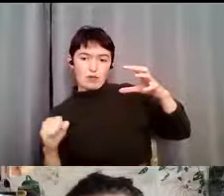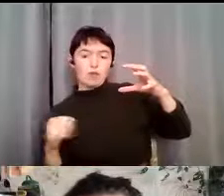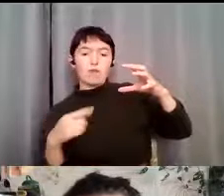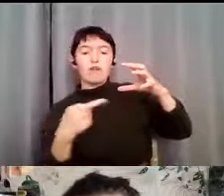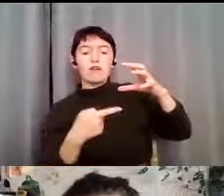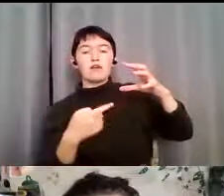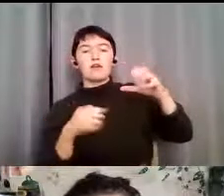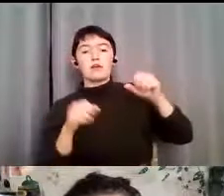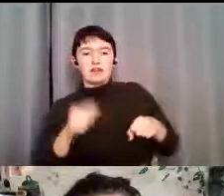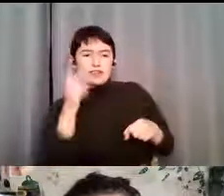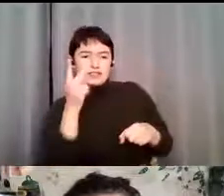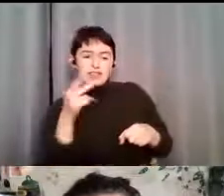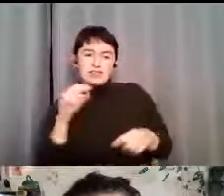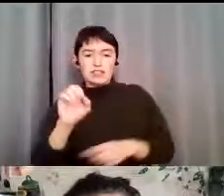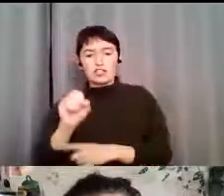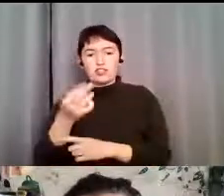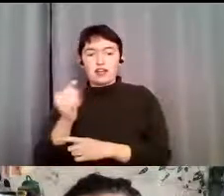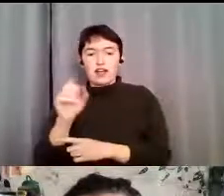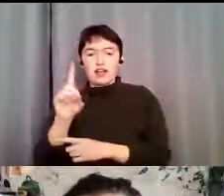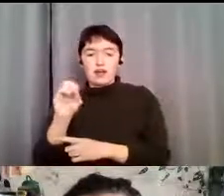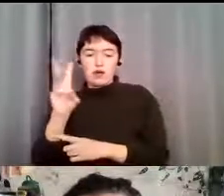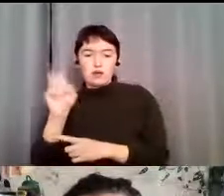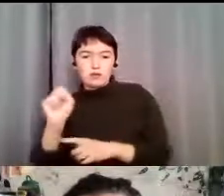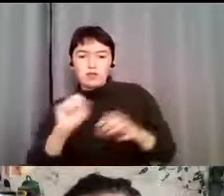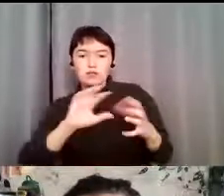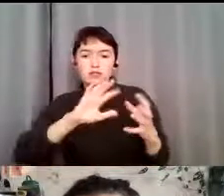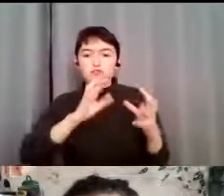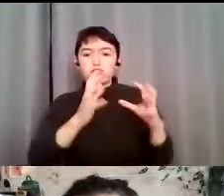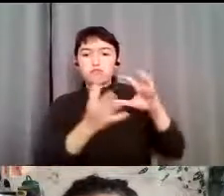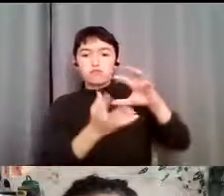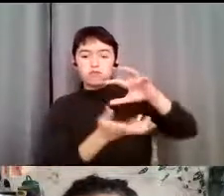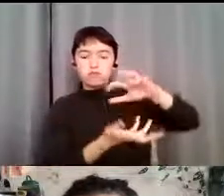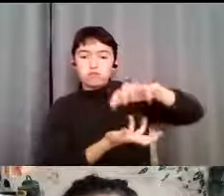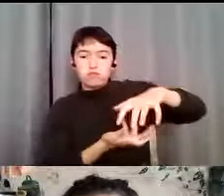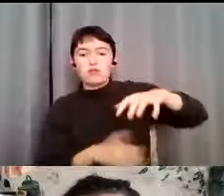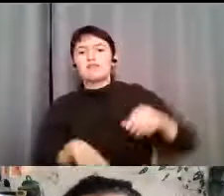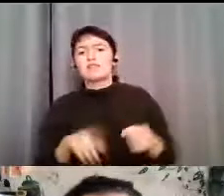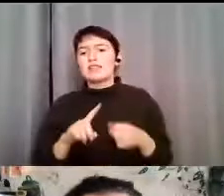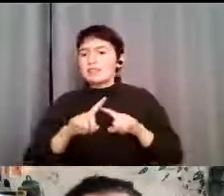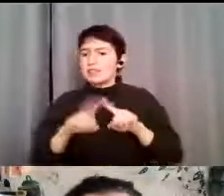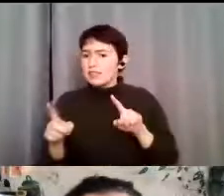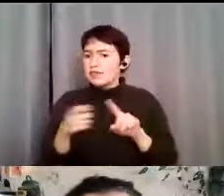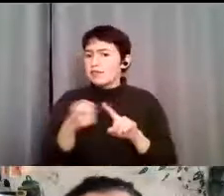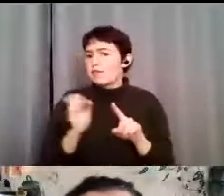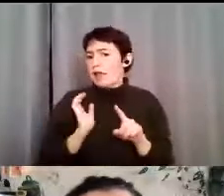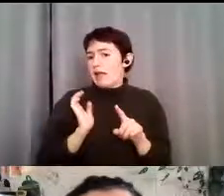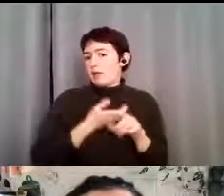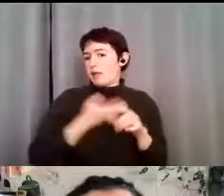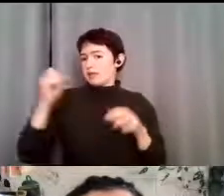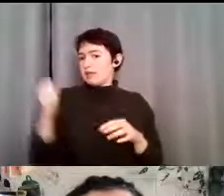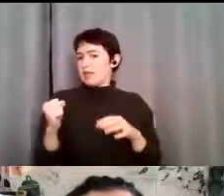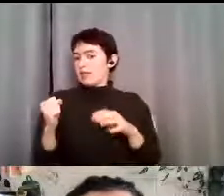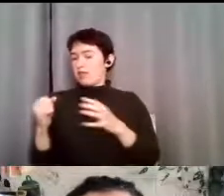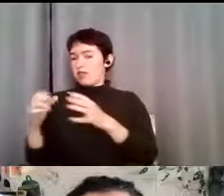shadows coming and going. And of course, it's very different from the south pole of Earth, where we have water in icebergs, we